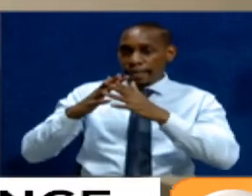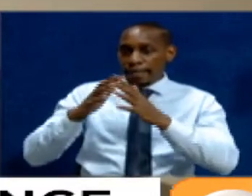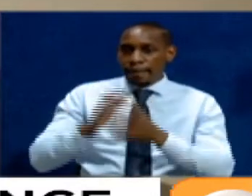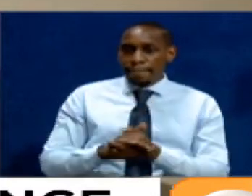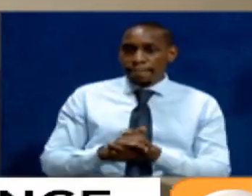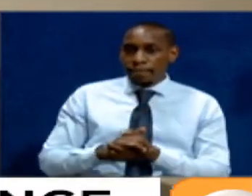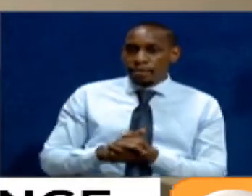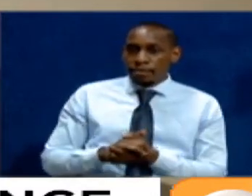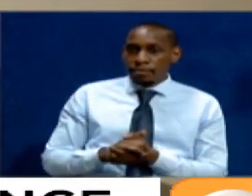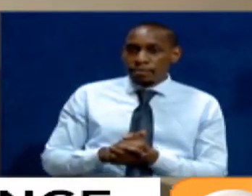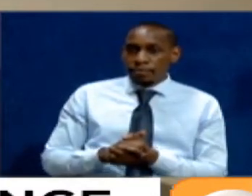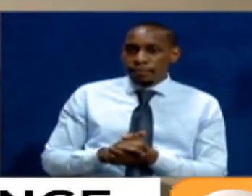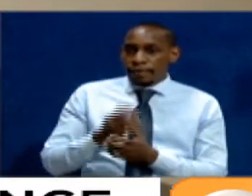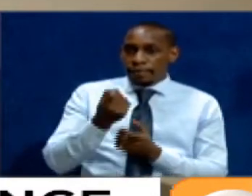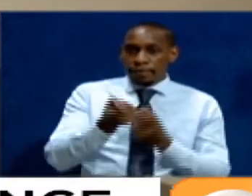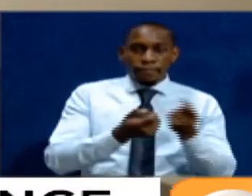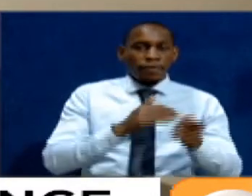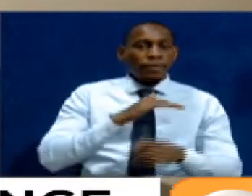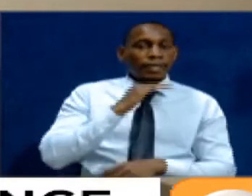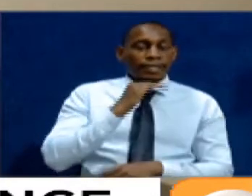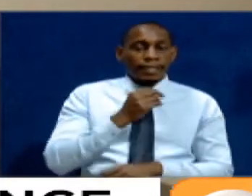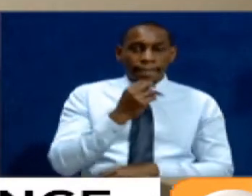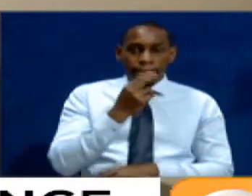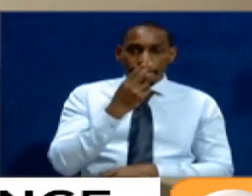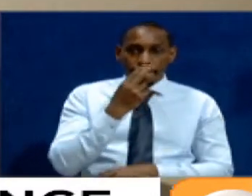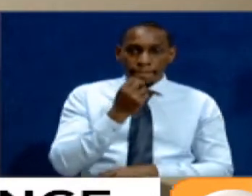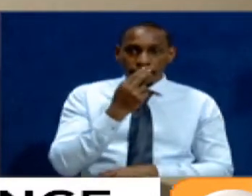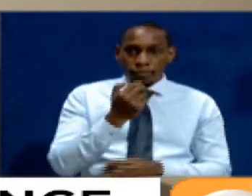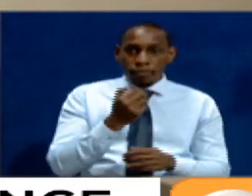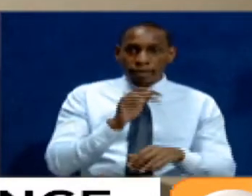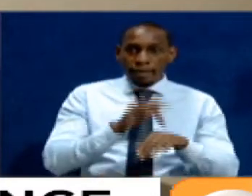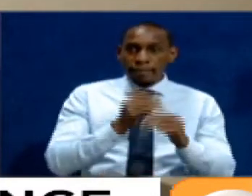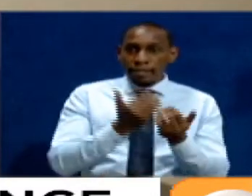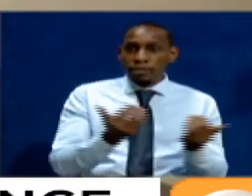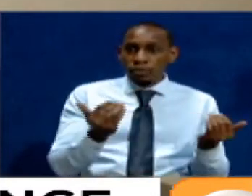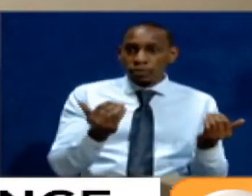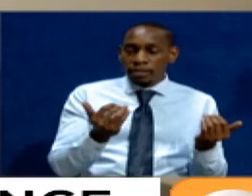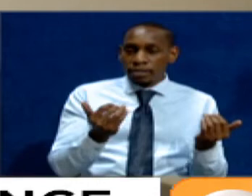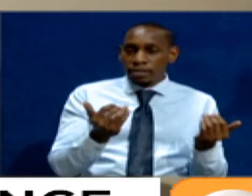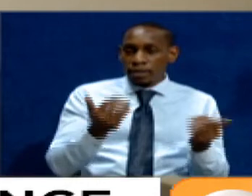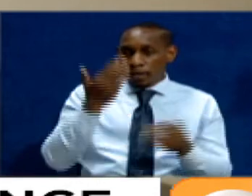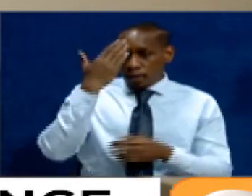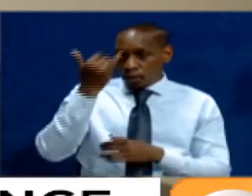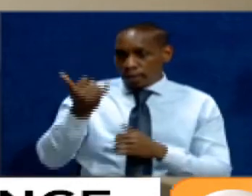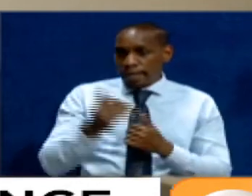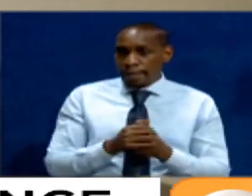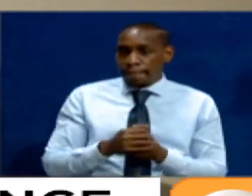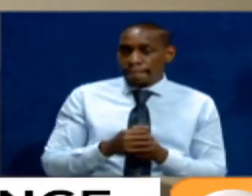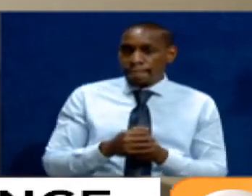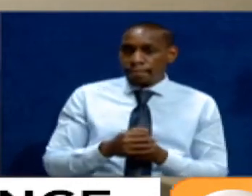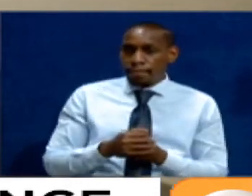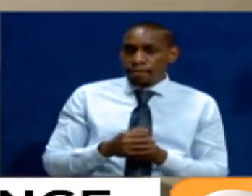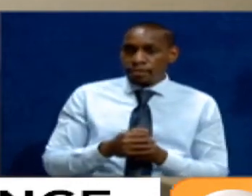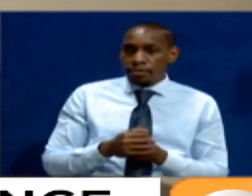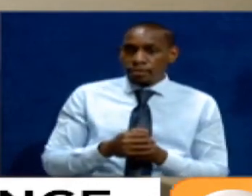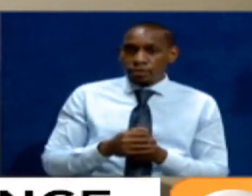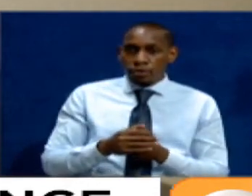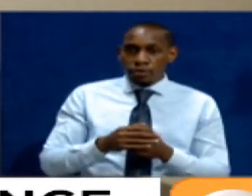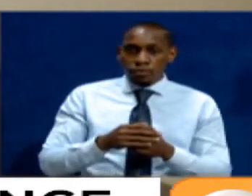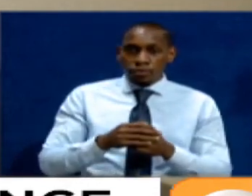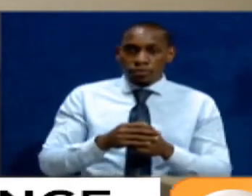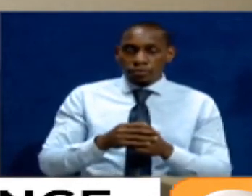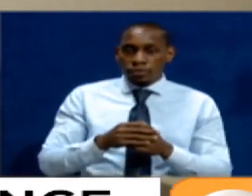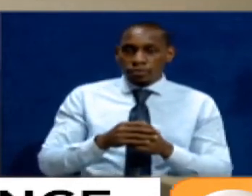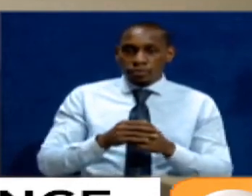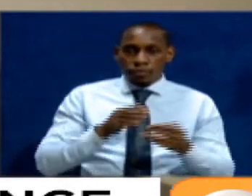States, we have had very few deaths of flu in children. That's because we have limited the transmission